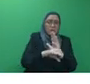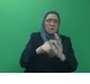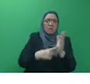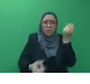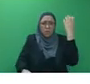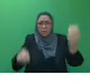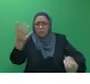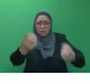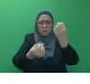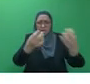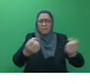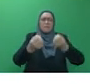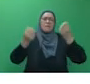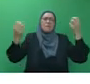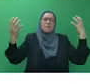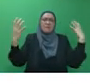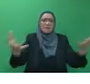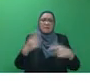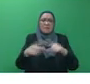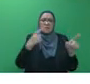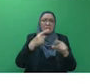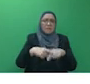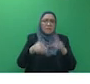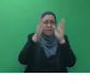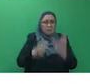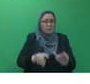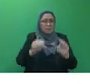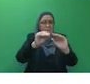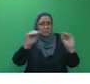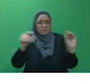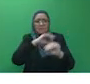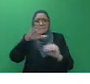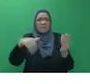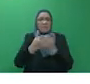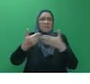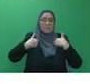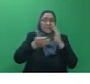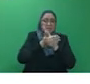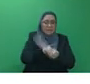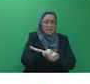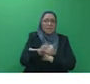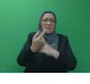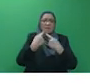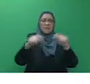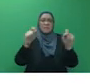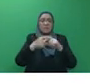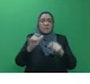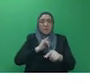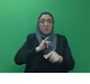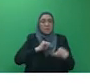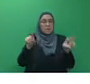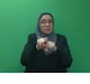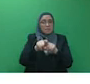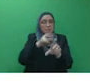popping up left right center everyone's got some skill to teach i'm sure you have your skill too you just got to find what's what that